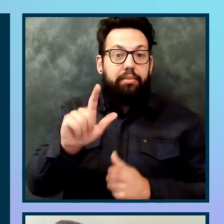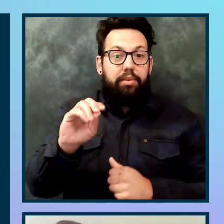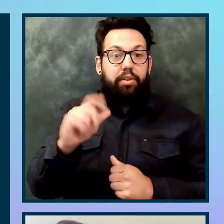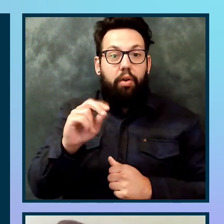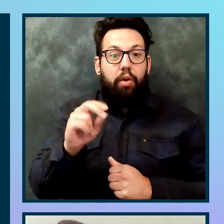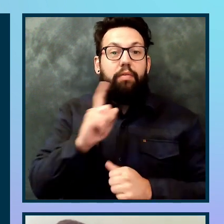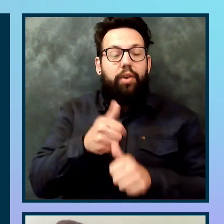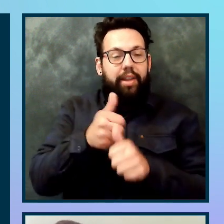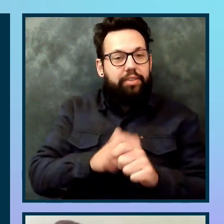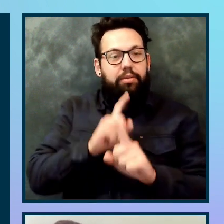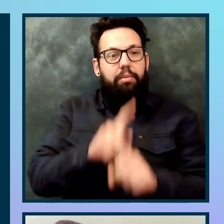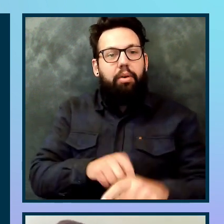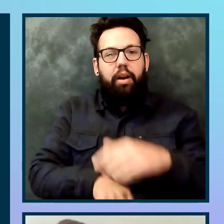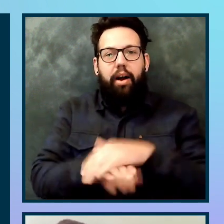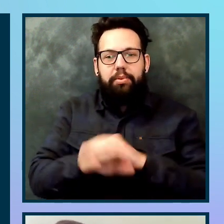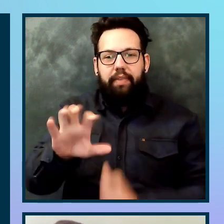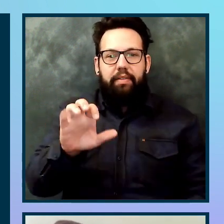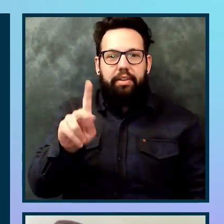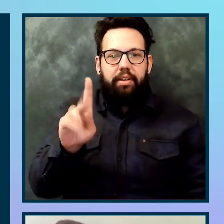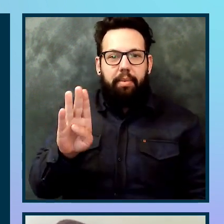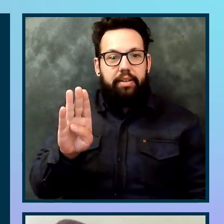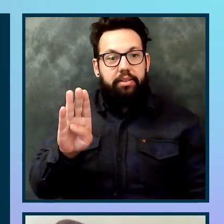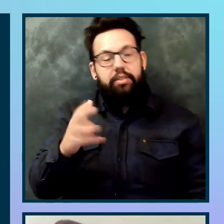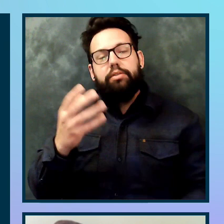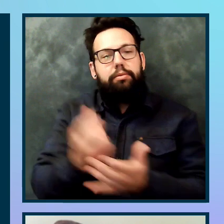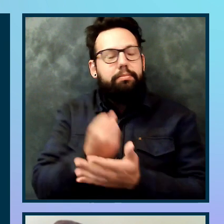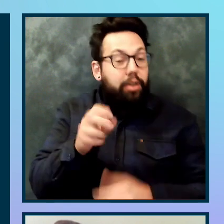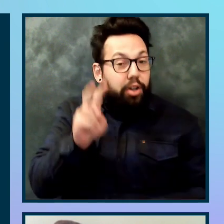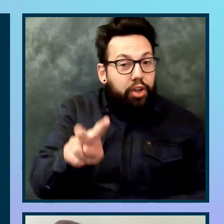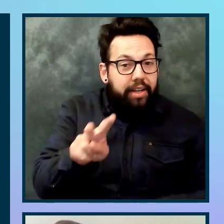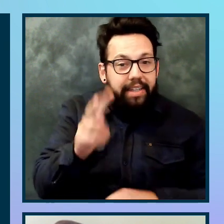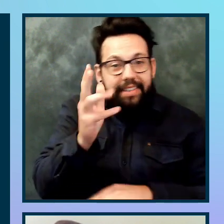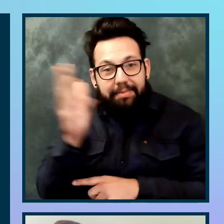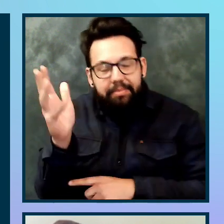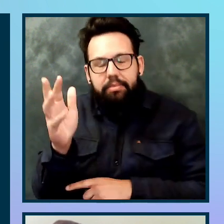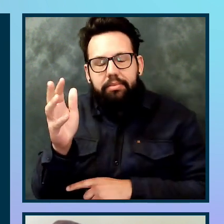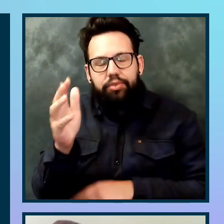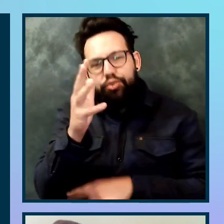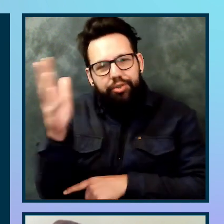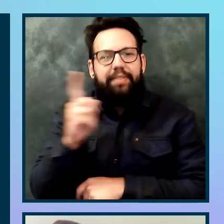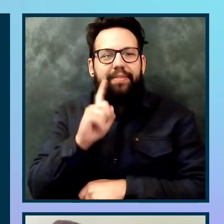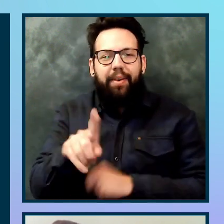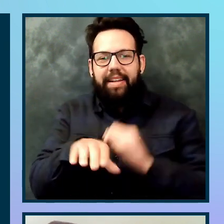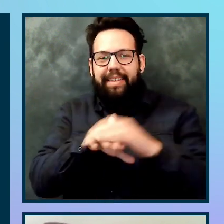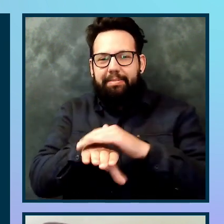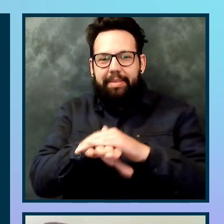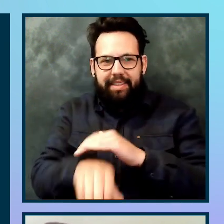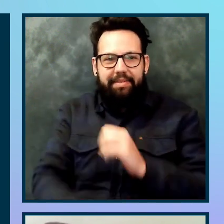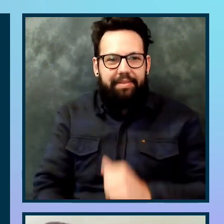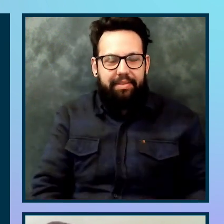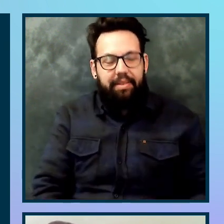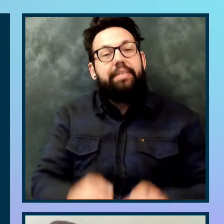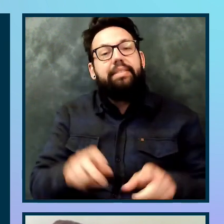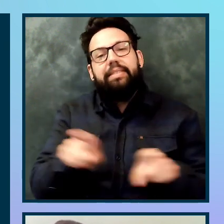that. So let's take a look at the accessibility tree and the way that it looks now. So as I mentioned earlier, we have